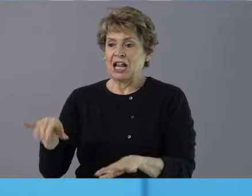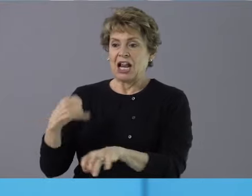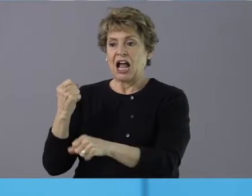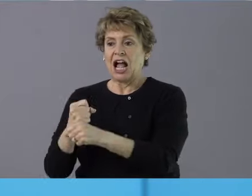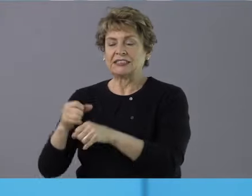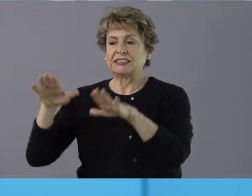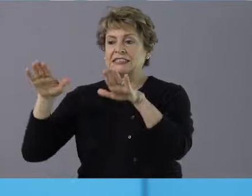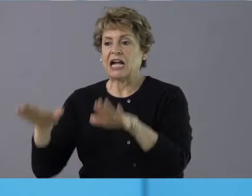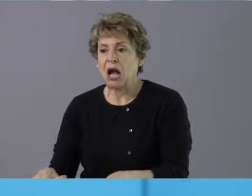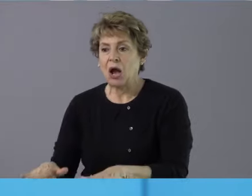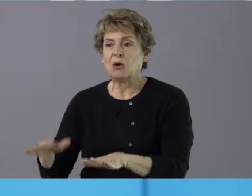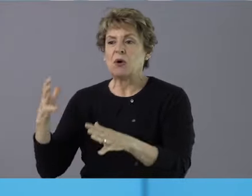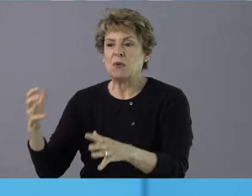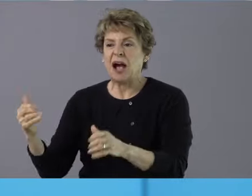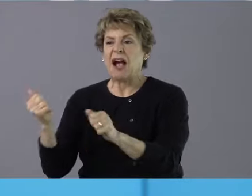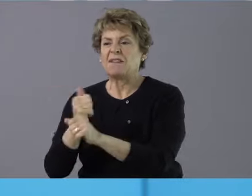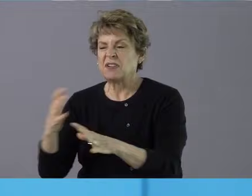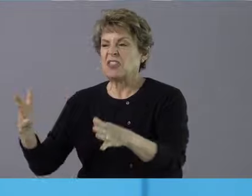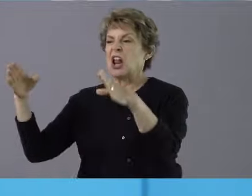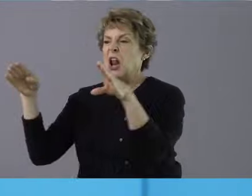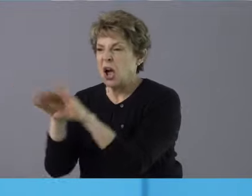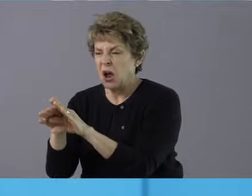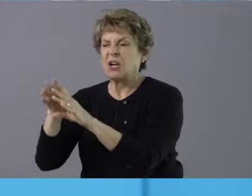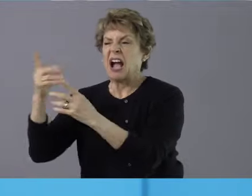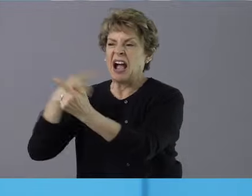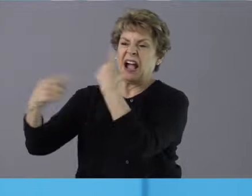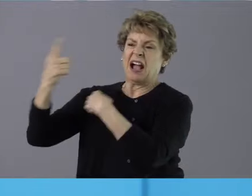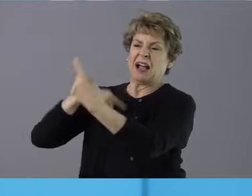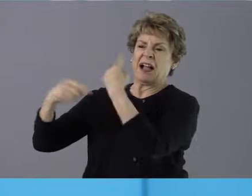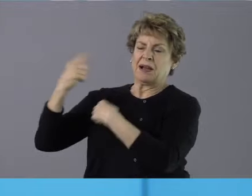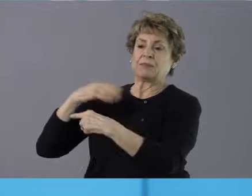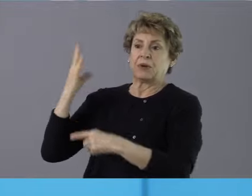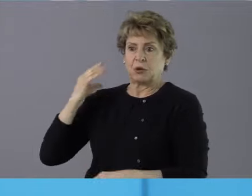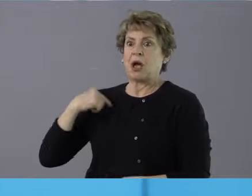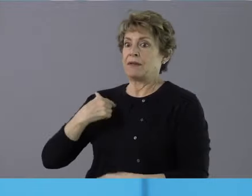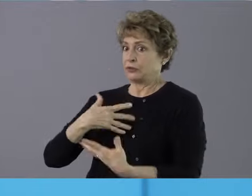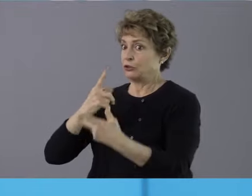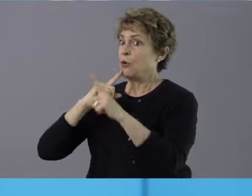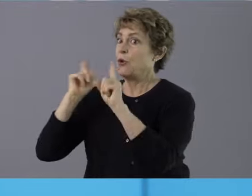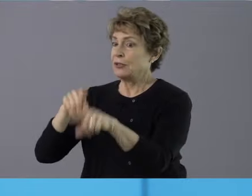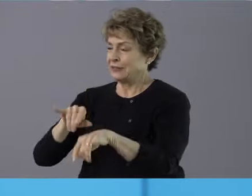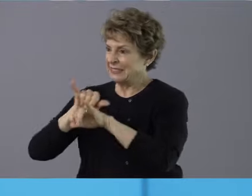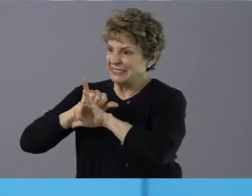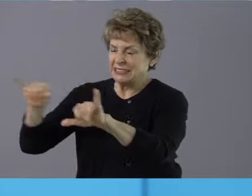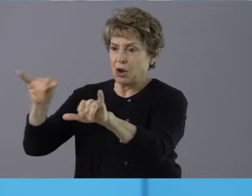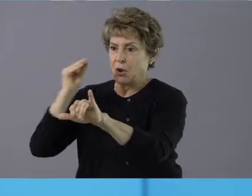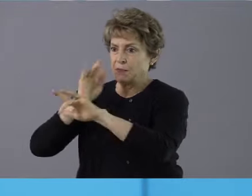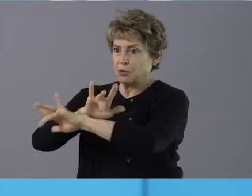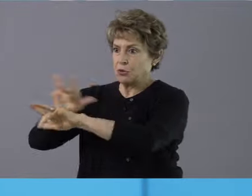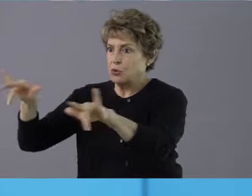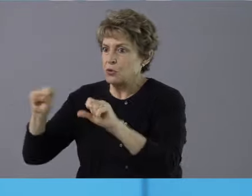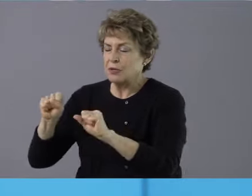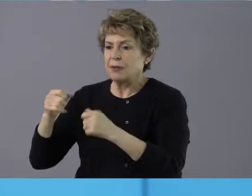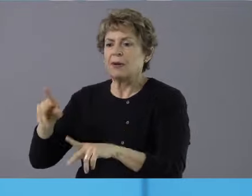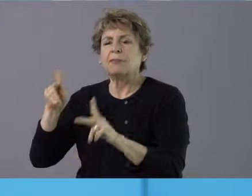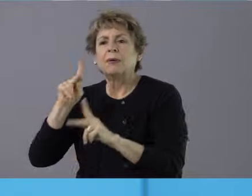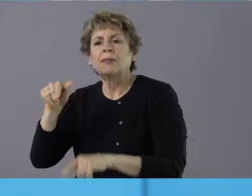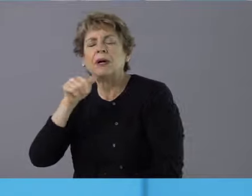down. And they weren't even happy when we had a stay-home order and we did not have rising